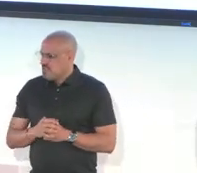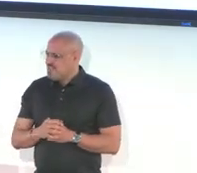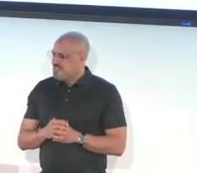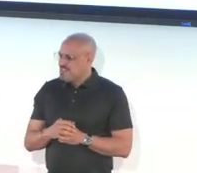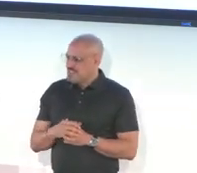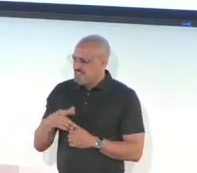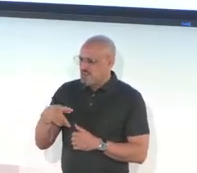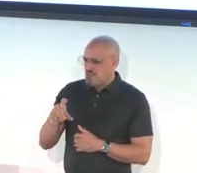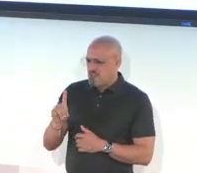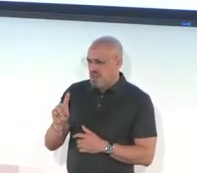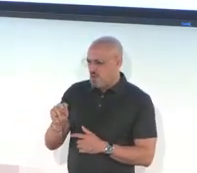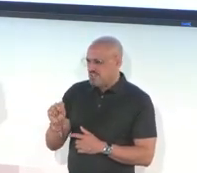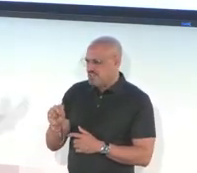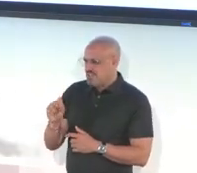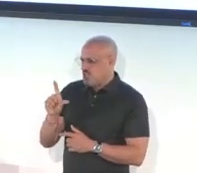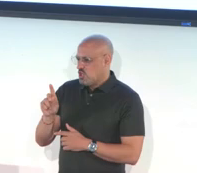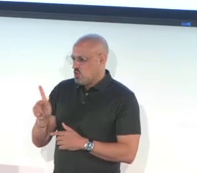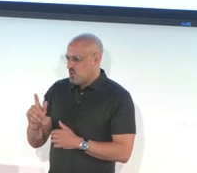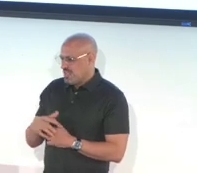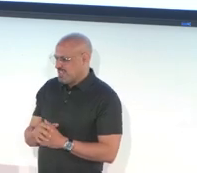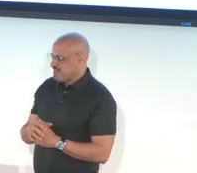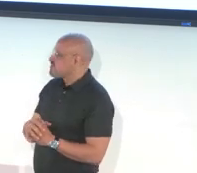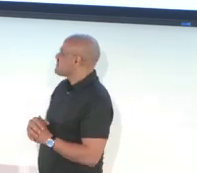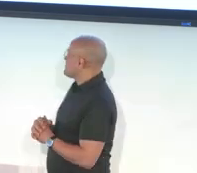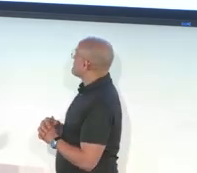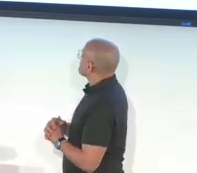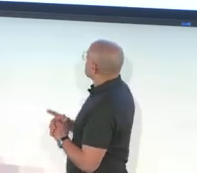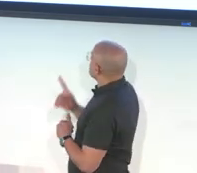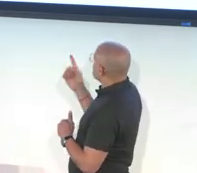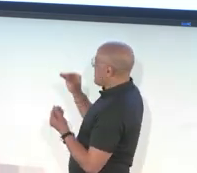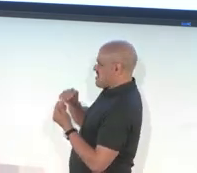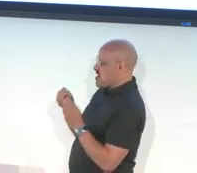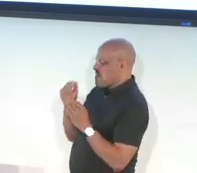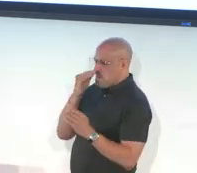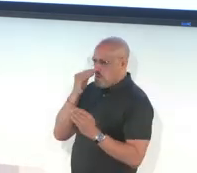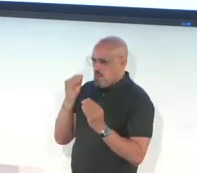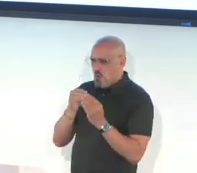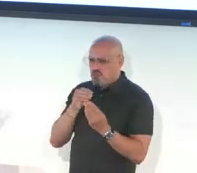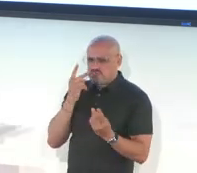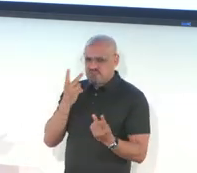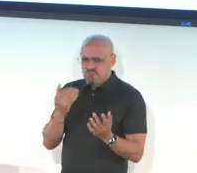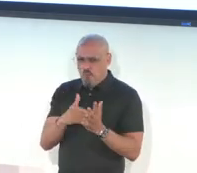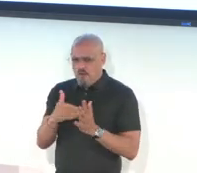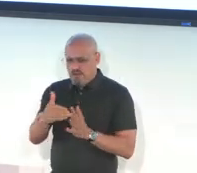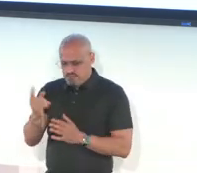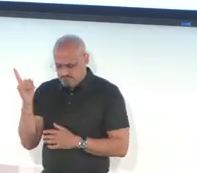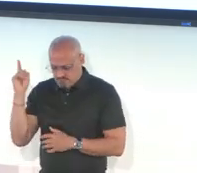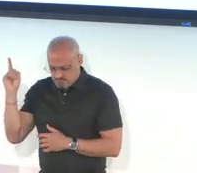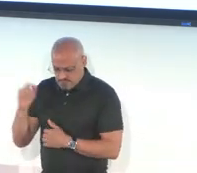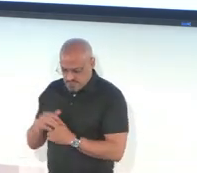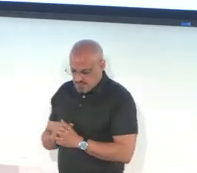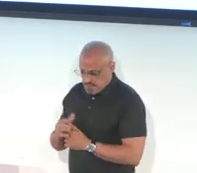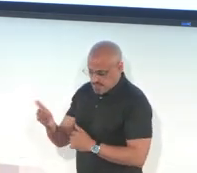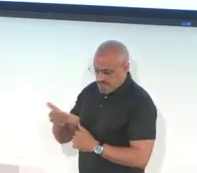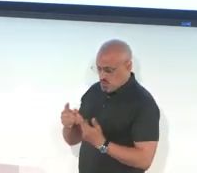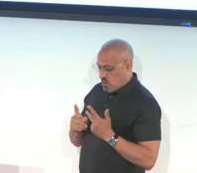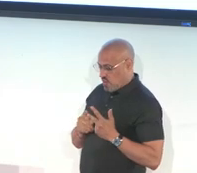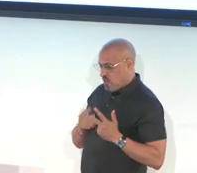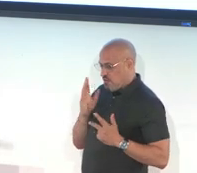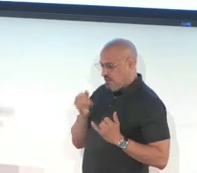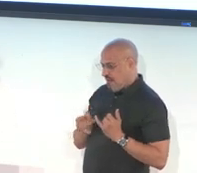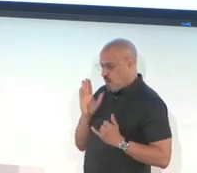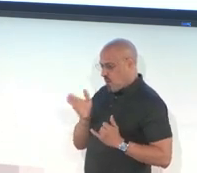So I'm going to talk through some models that you are probably more aware of and probably come across, but mainly because I want to introduce a third one at the end of